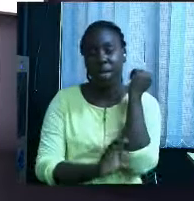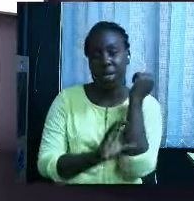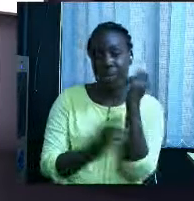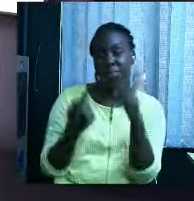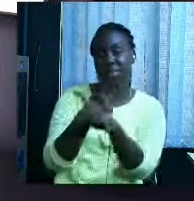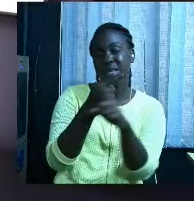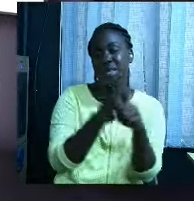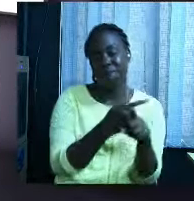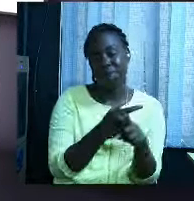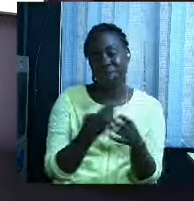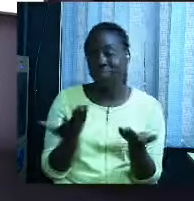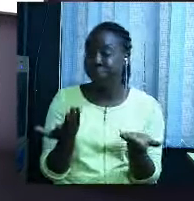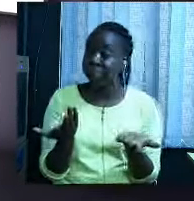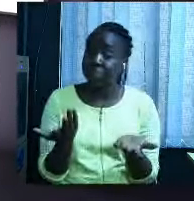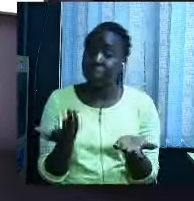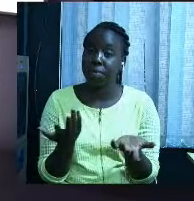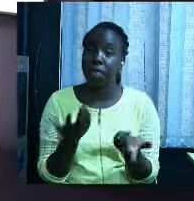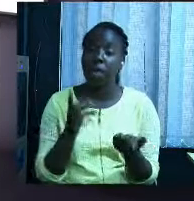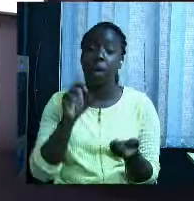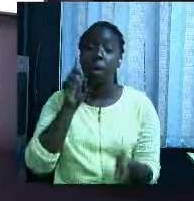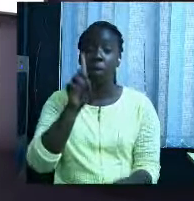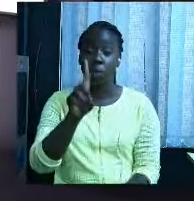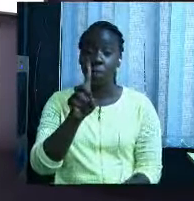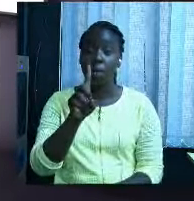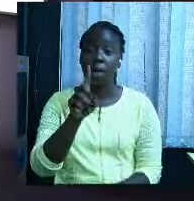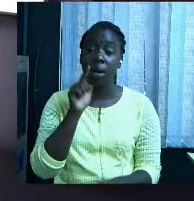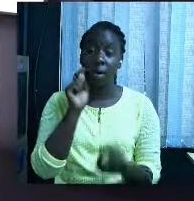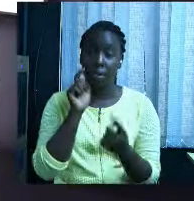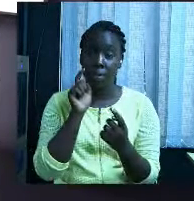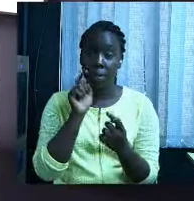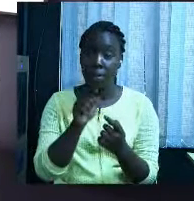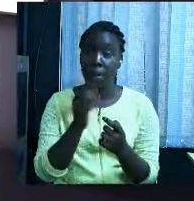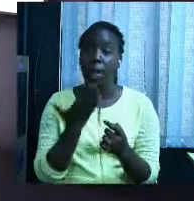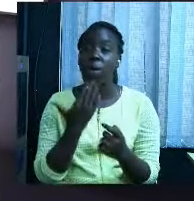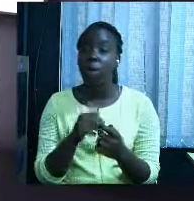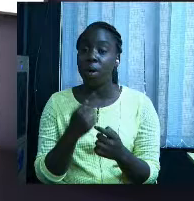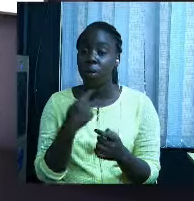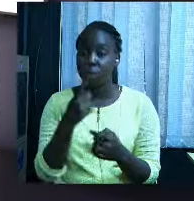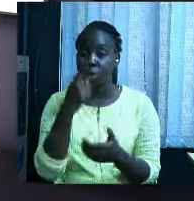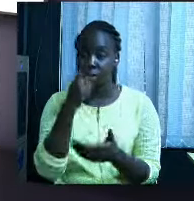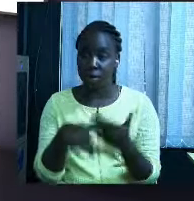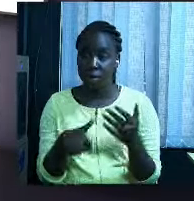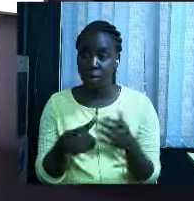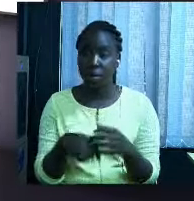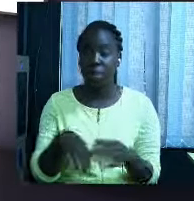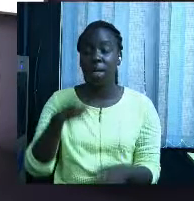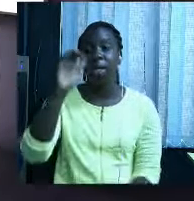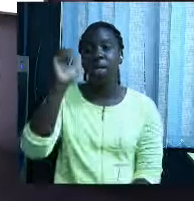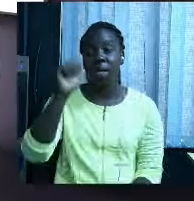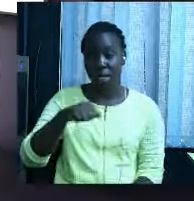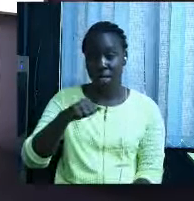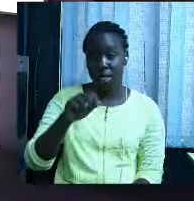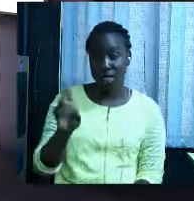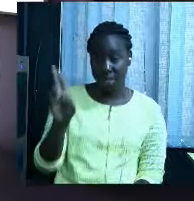the points I would want to raise would be, yes, the use of